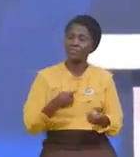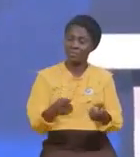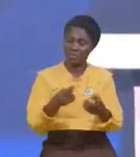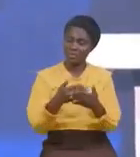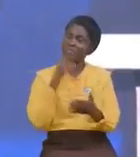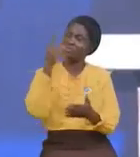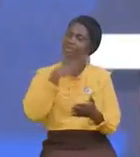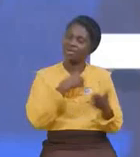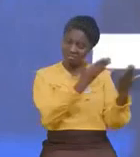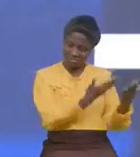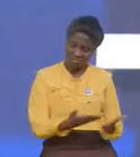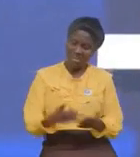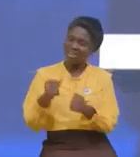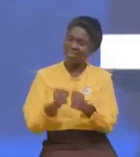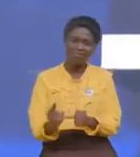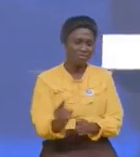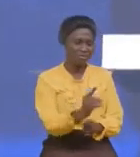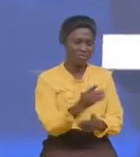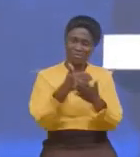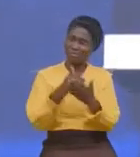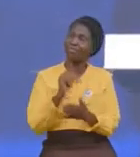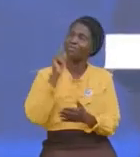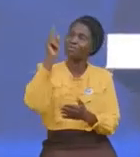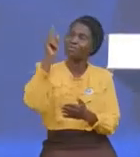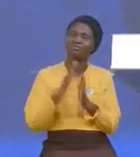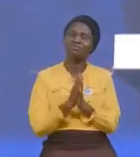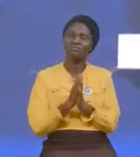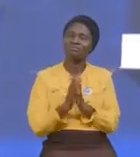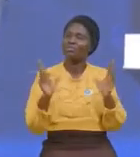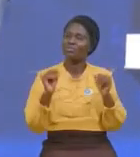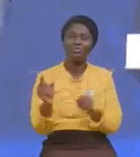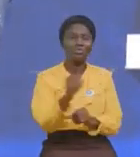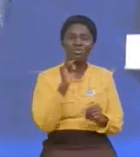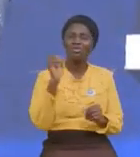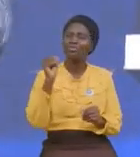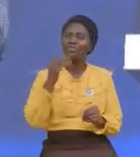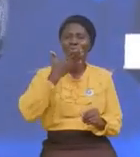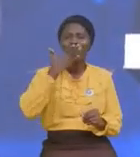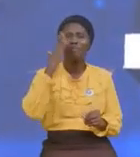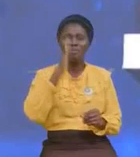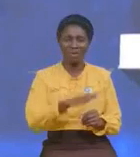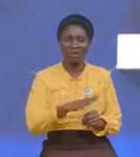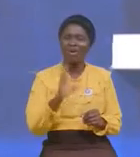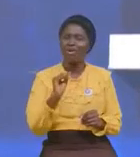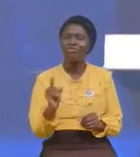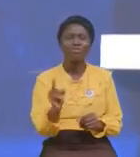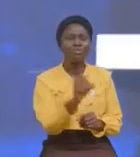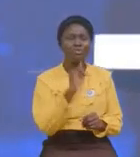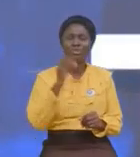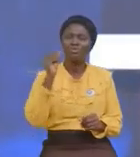present everyone before you. No one is so bad. No one is so